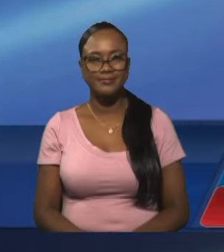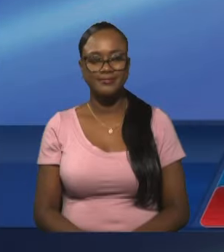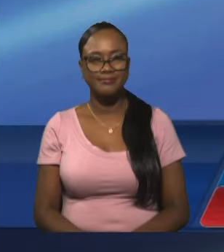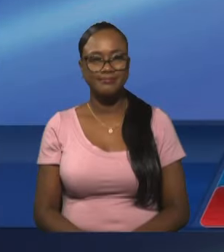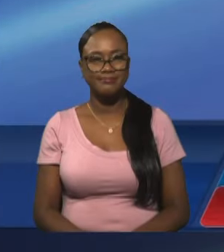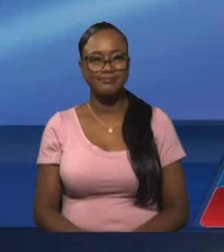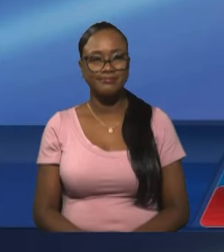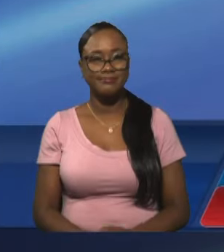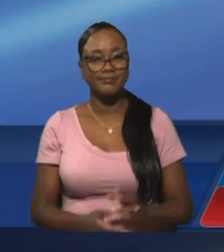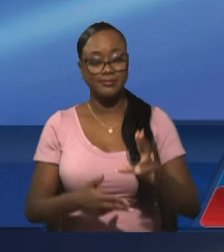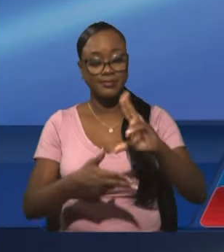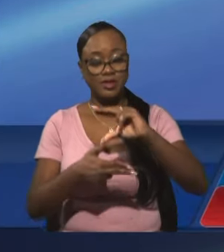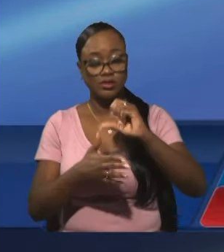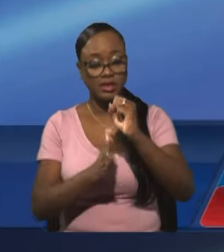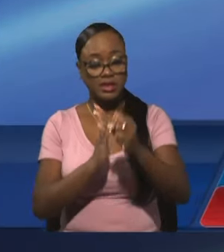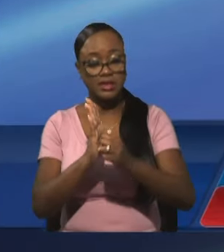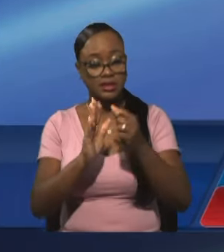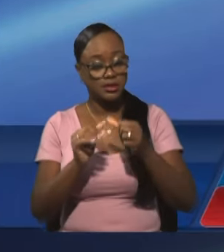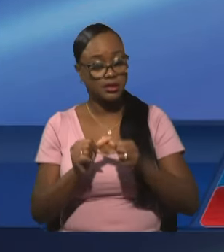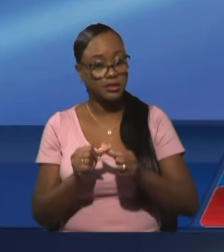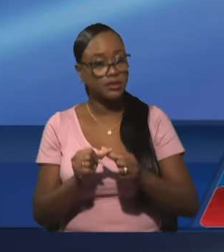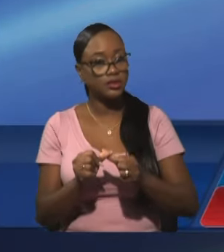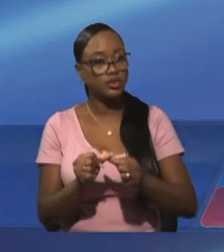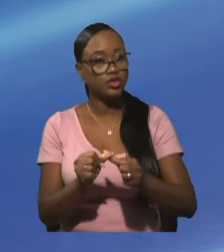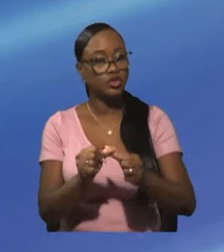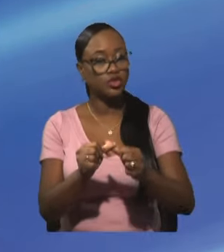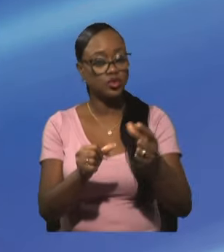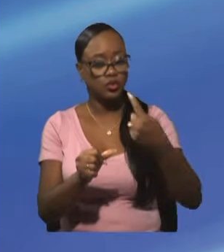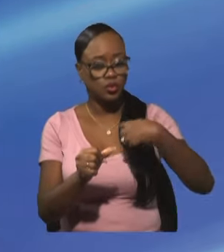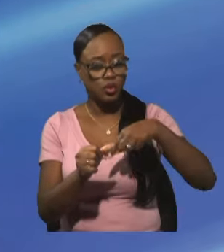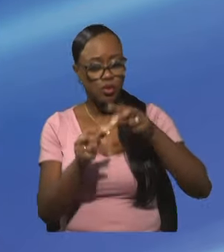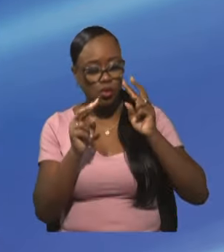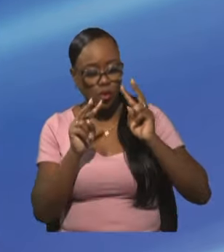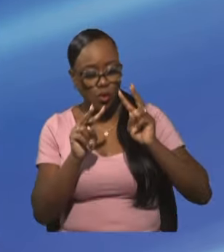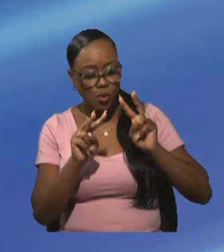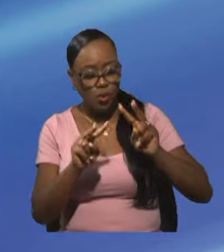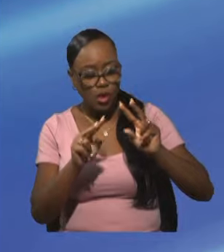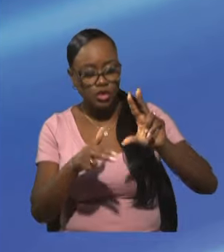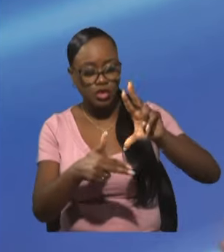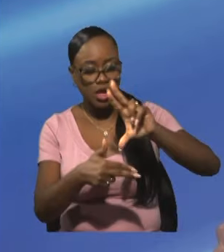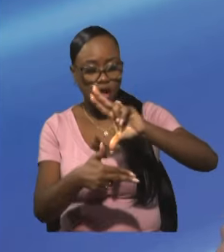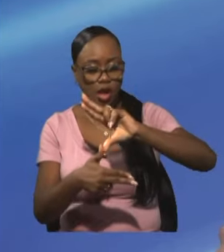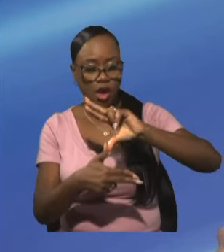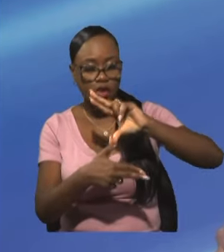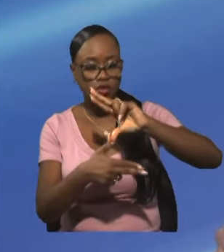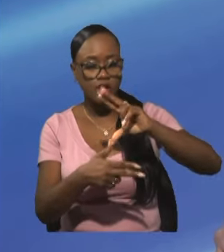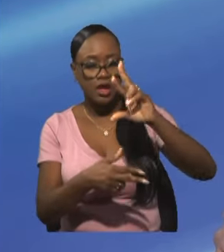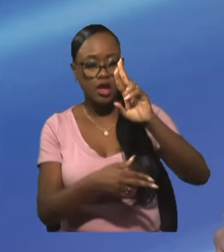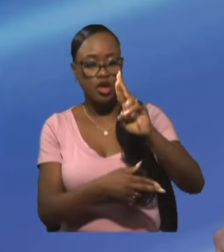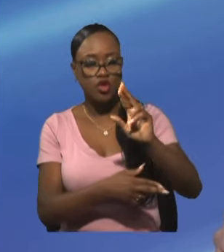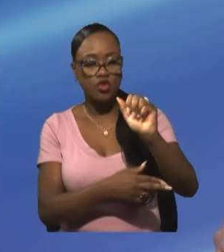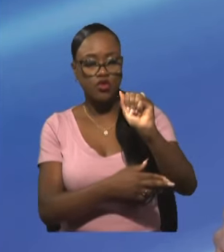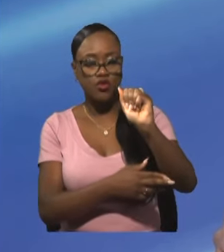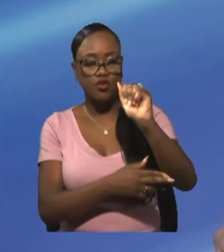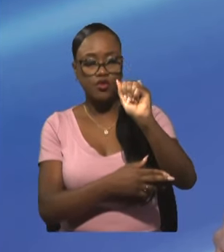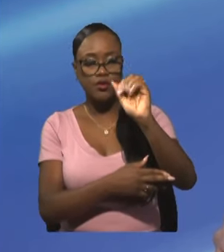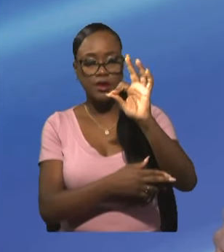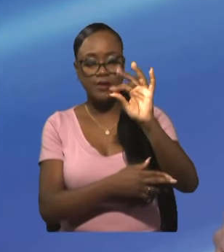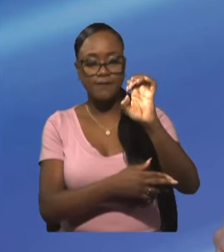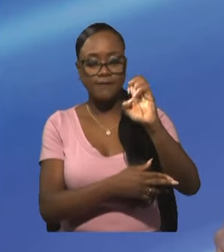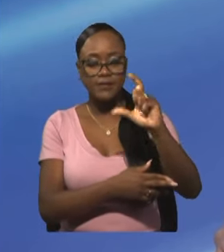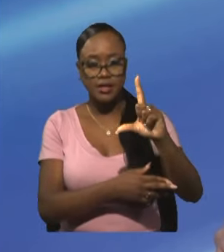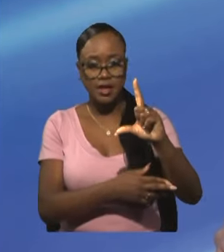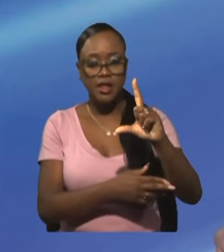Hurricane season progresses, and we've been keeping a close eye on Hurricane Rafael. It has since made landfall in western Cuba as a Category